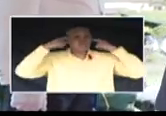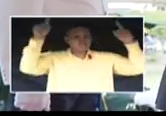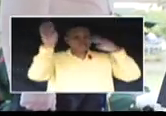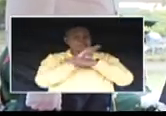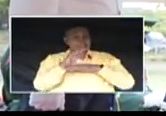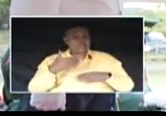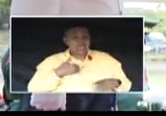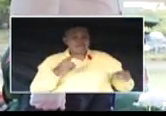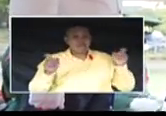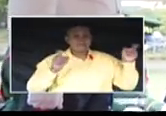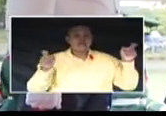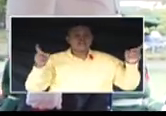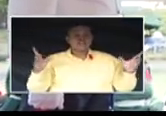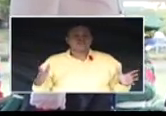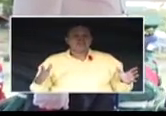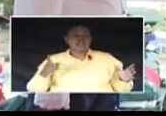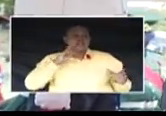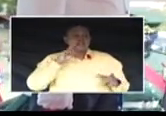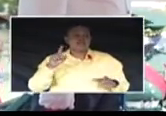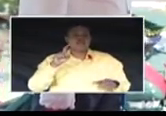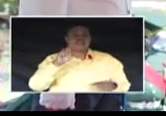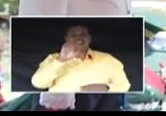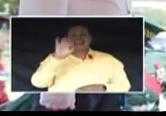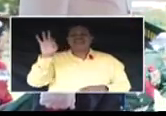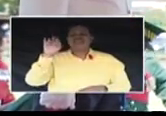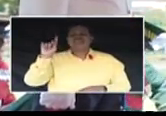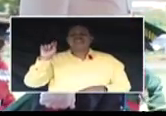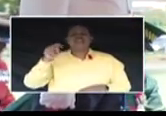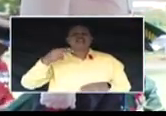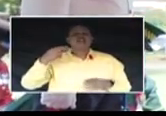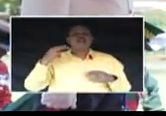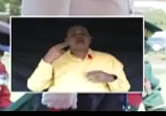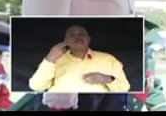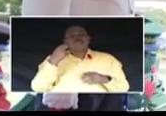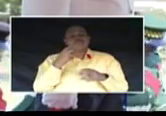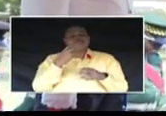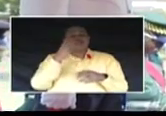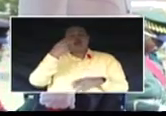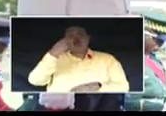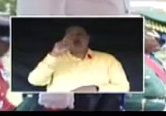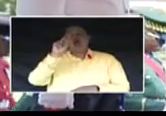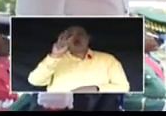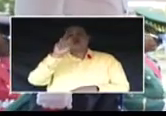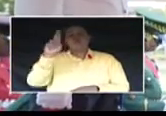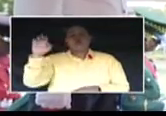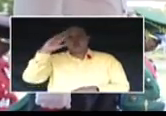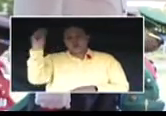businessman and managing director of Efficient Hardware and Haulage Equipment Company Limited.